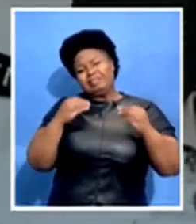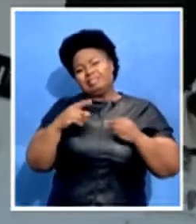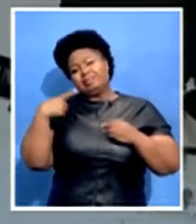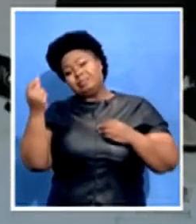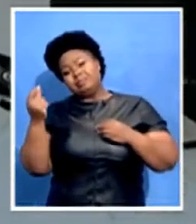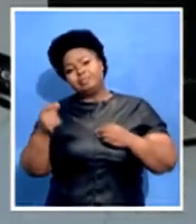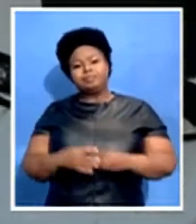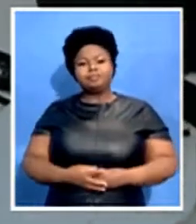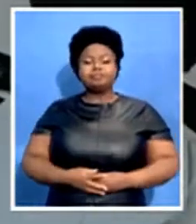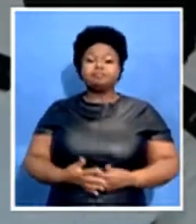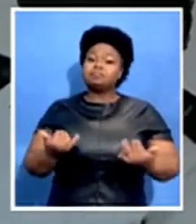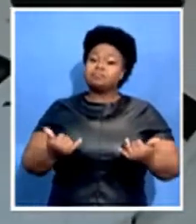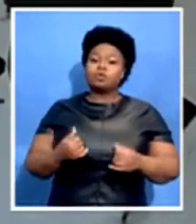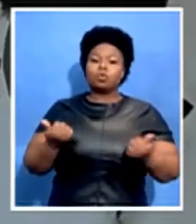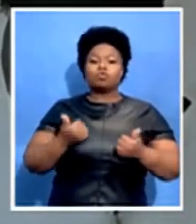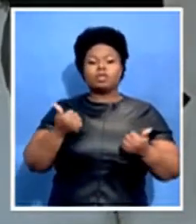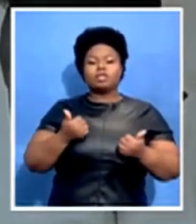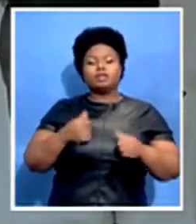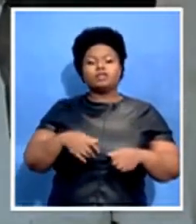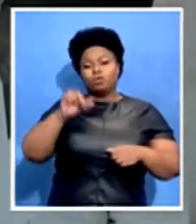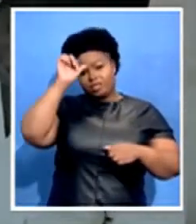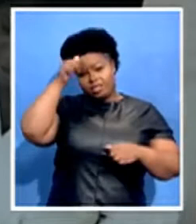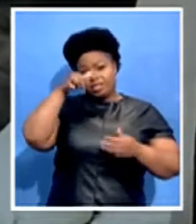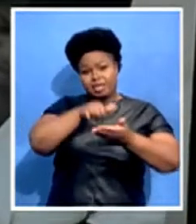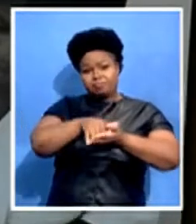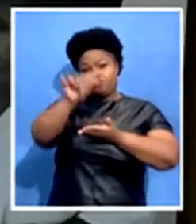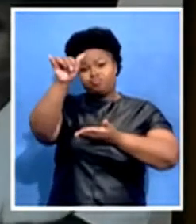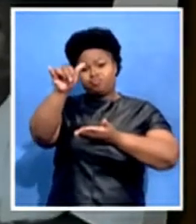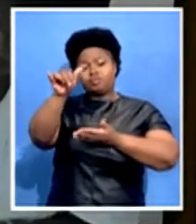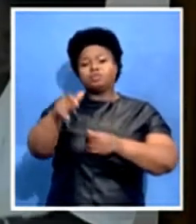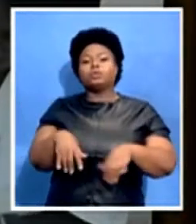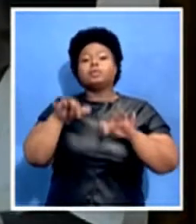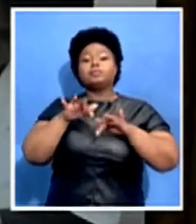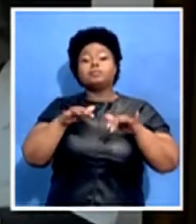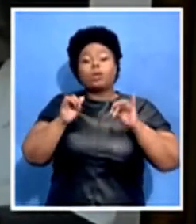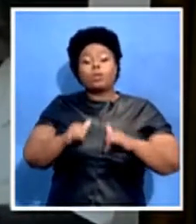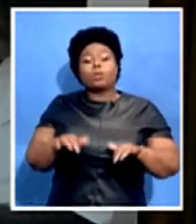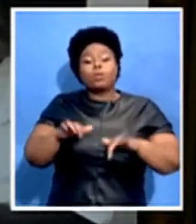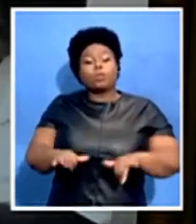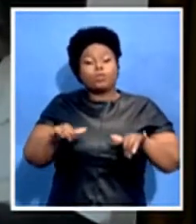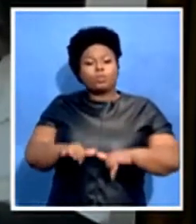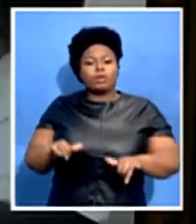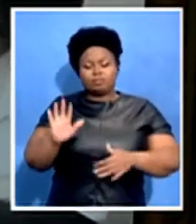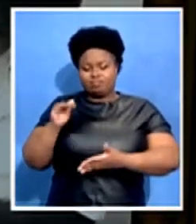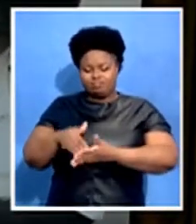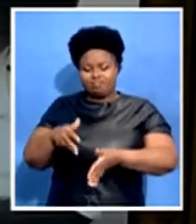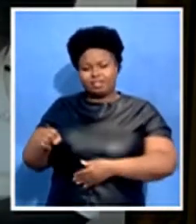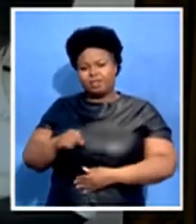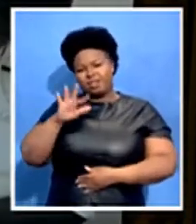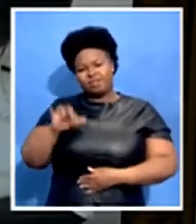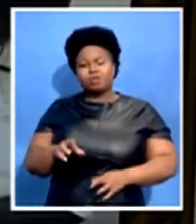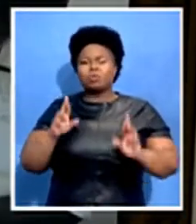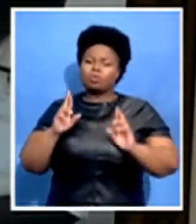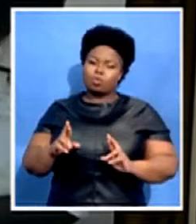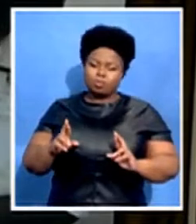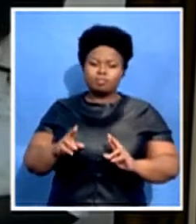for India, people are waiting anxiously for this vaccine, and hopefully it will improve the lives of